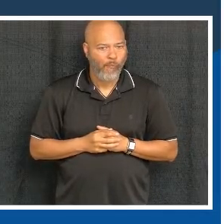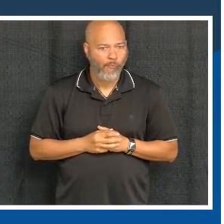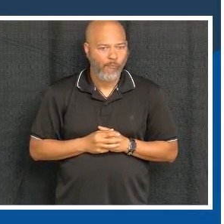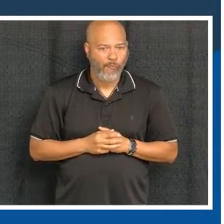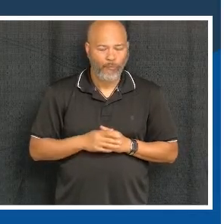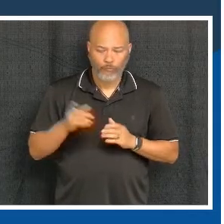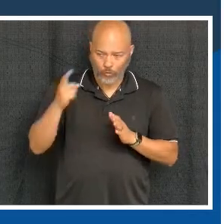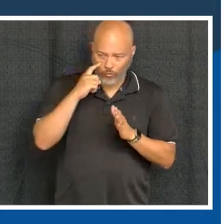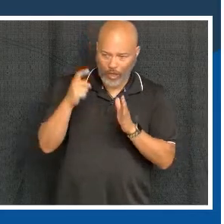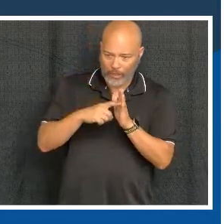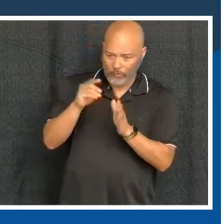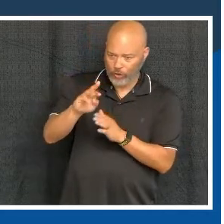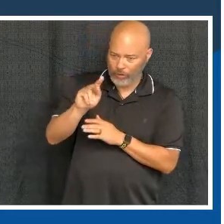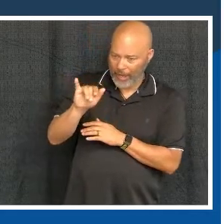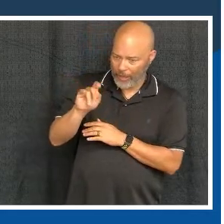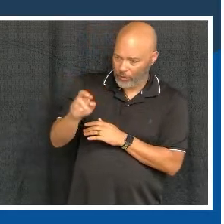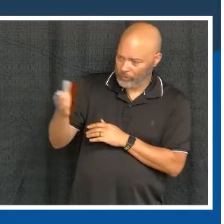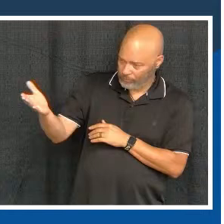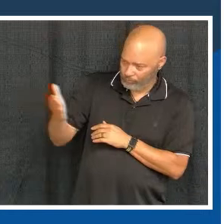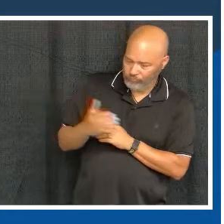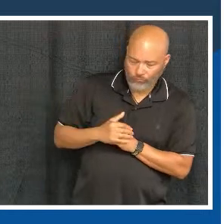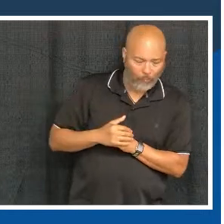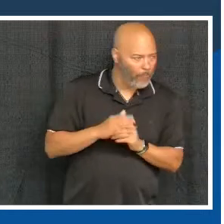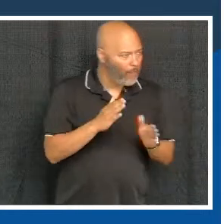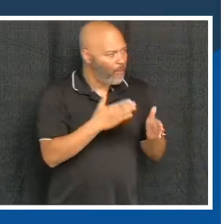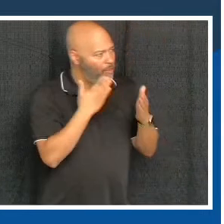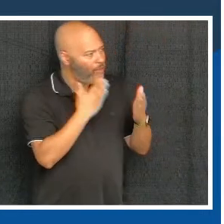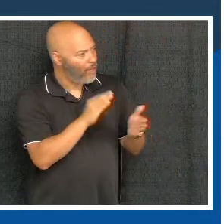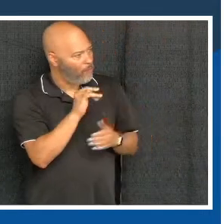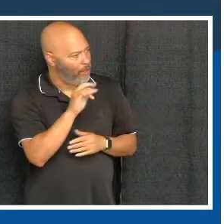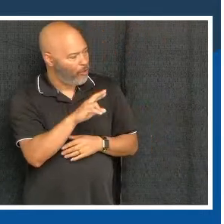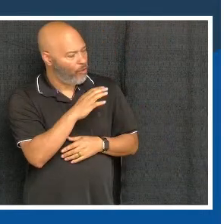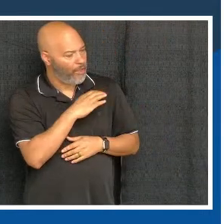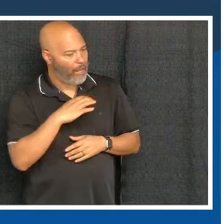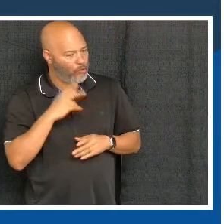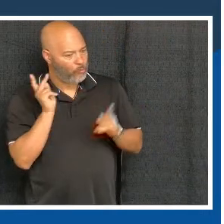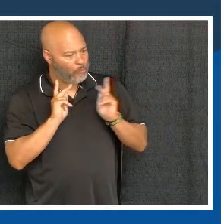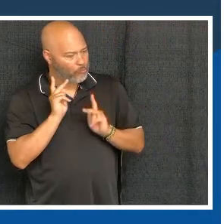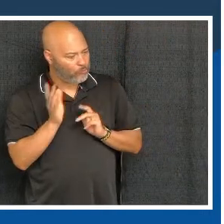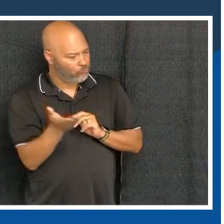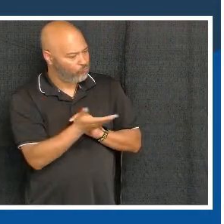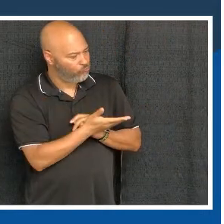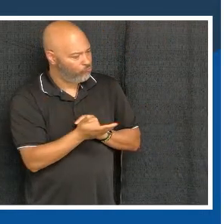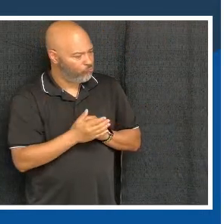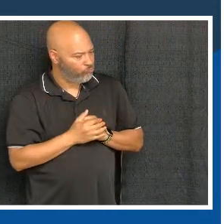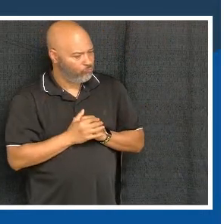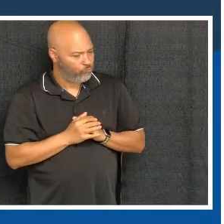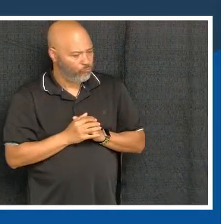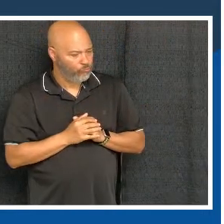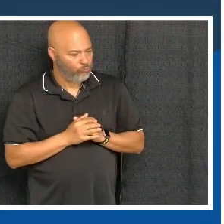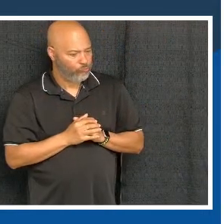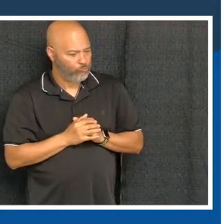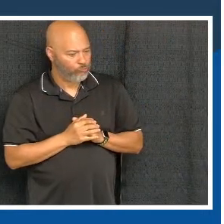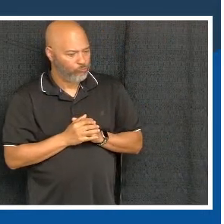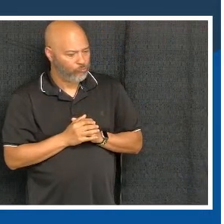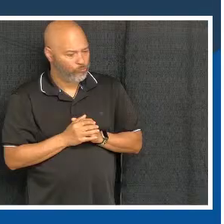You are recognized. Thank you, Mayor, council members. Is this working